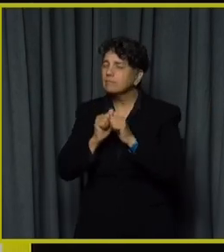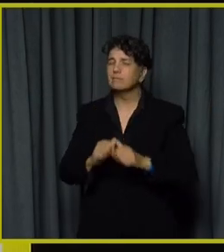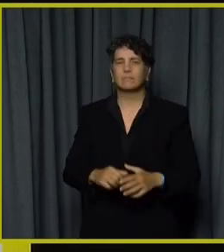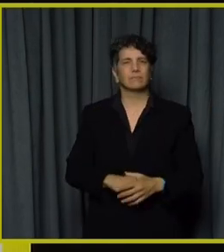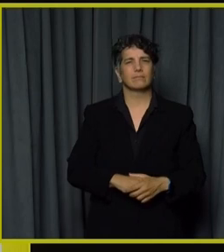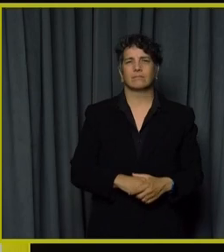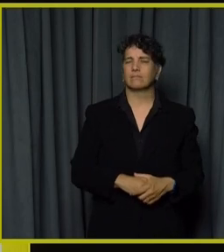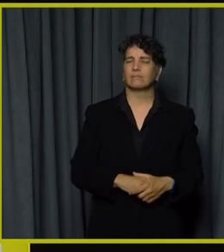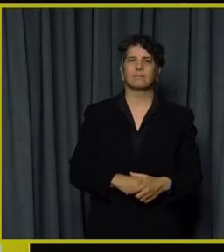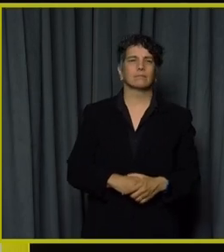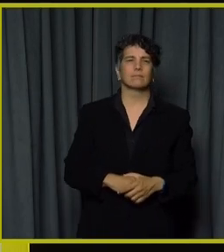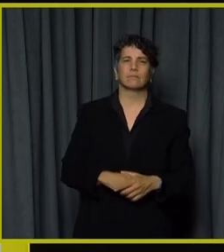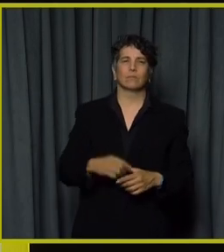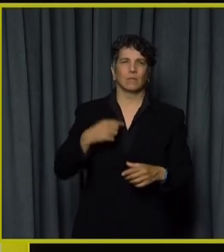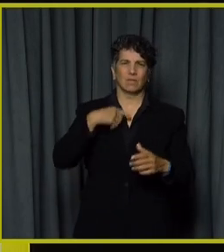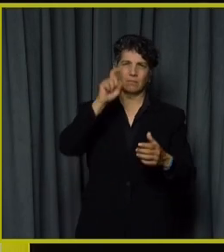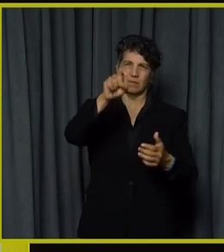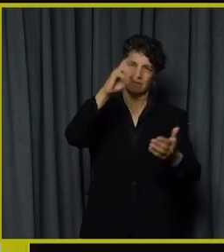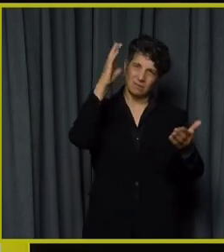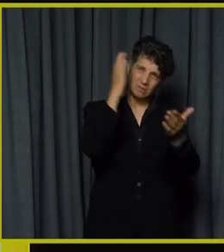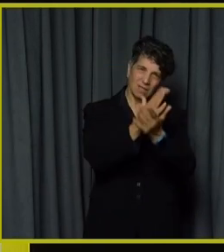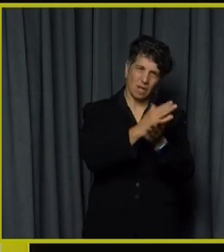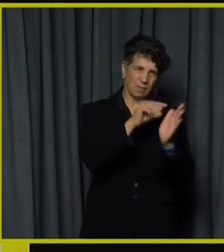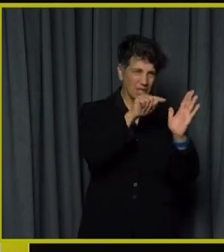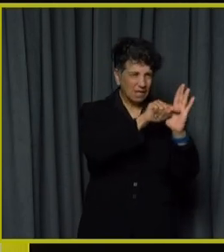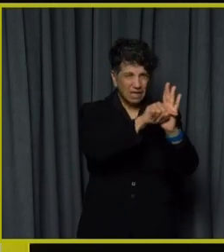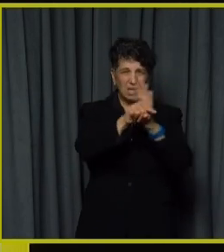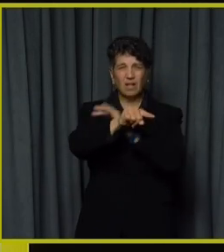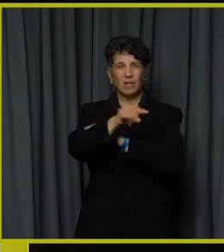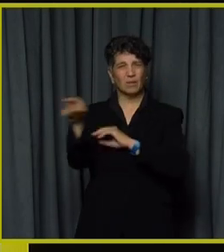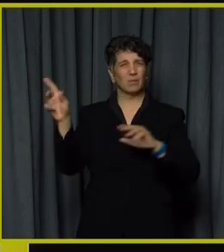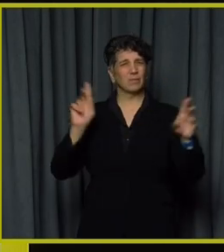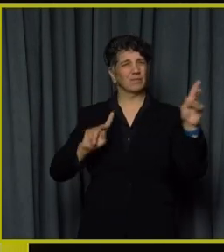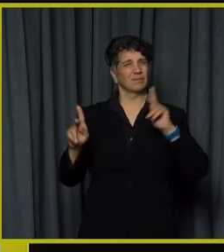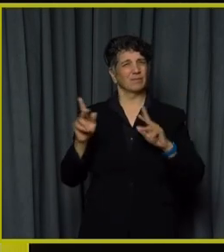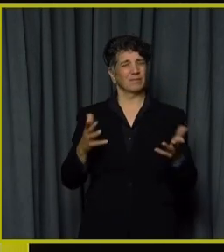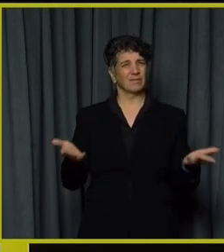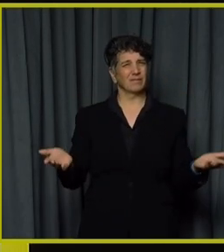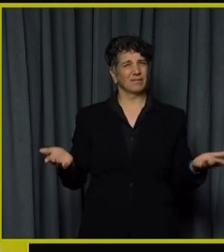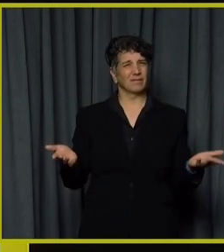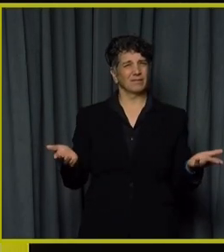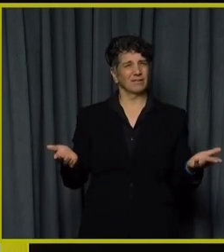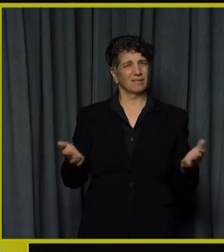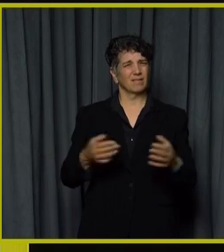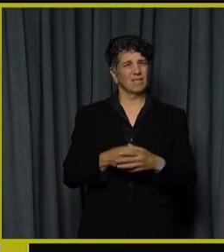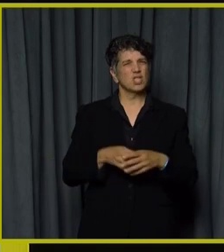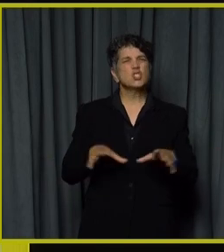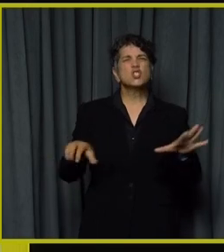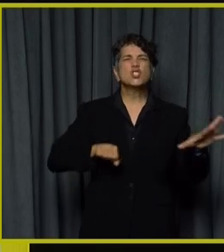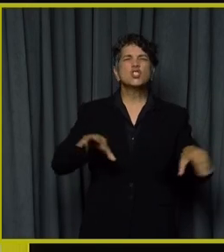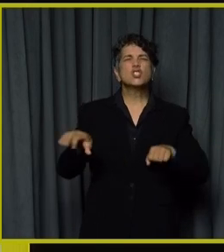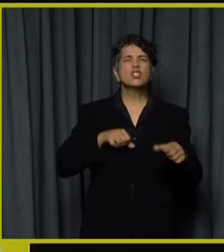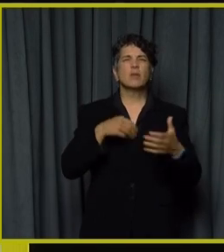the people, stop extorting money, and stop spreading lies about each other.